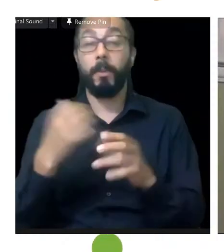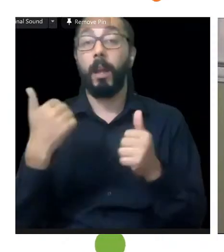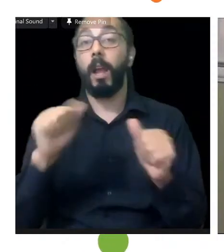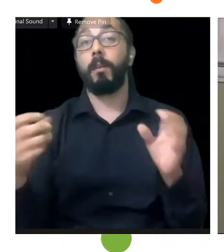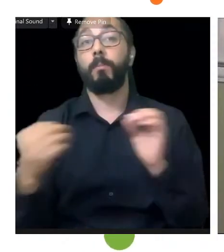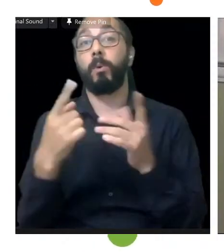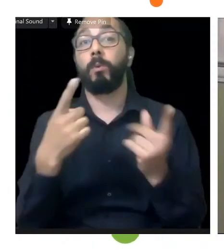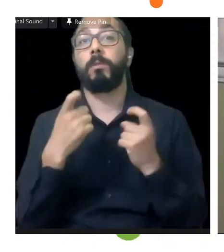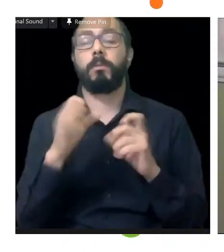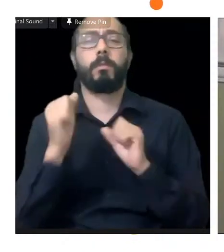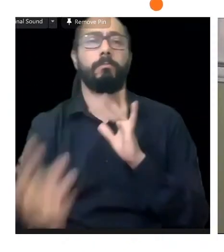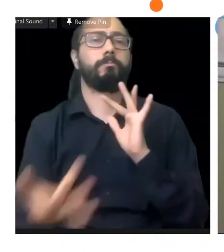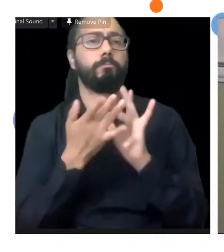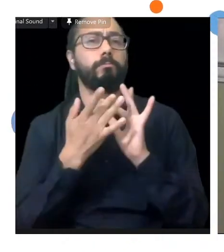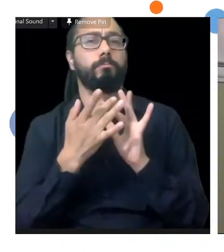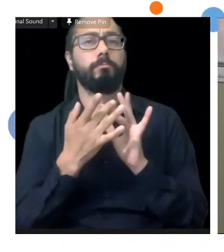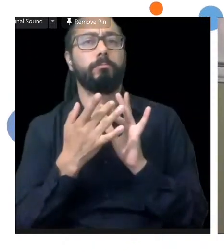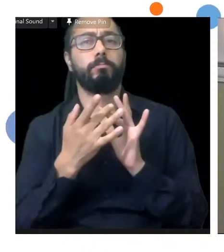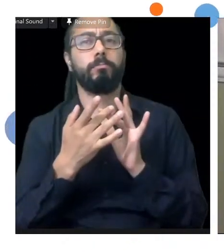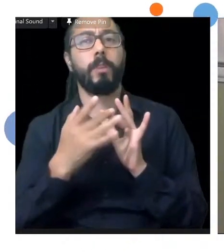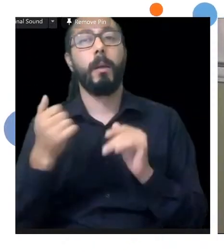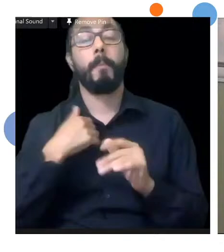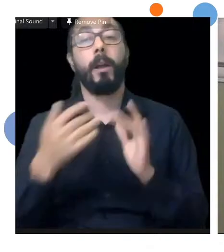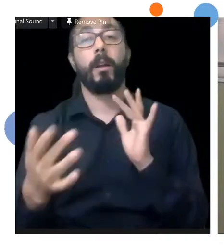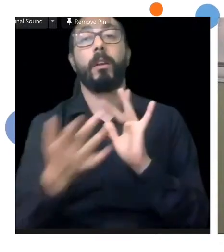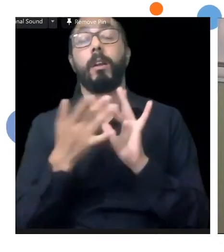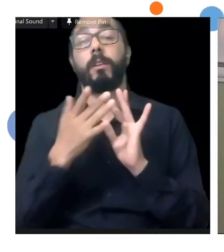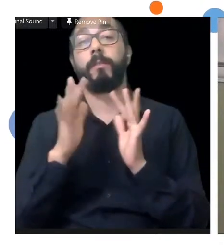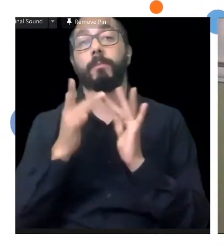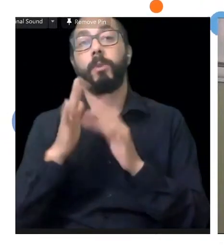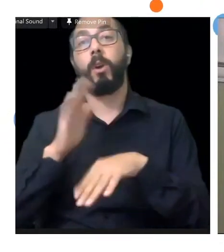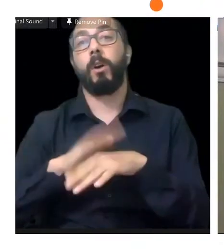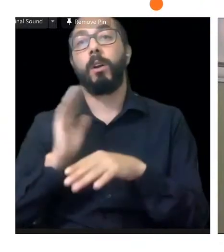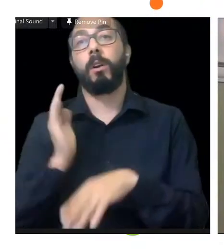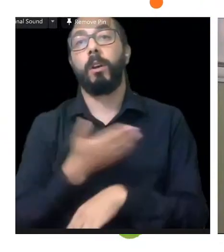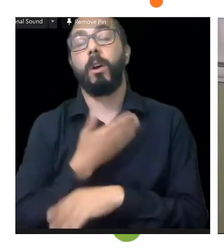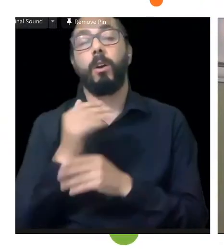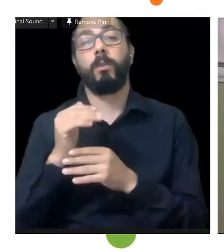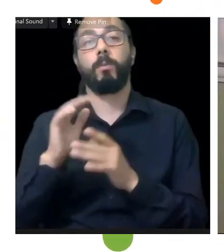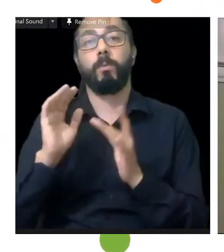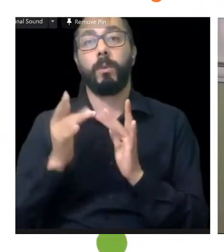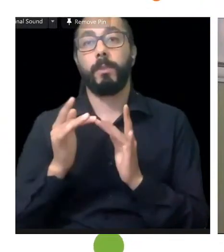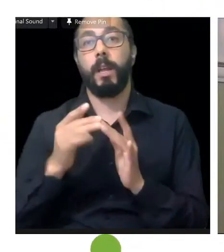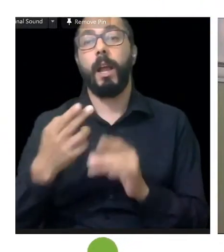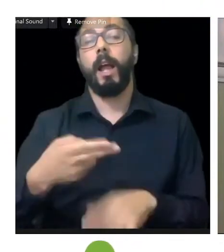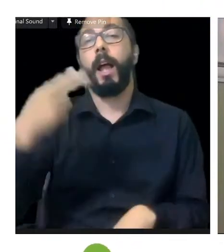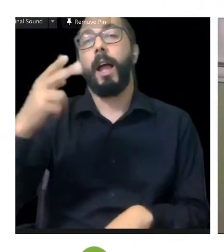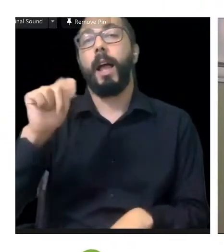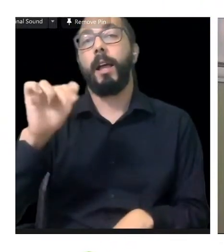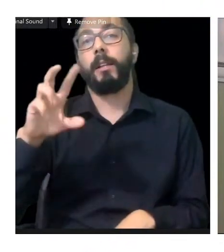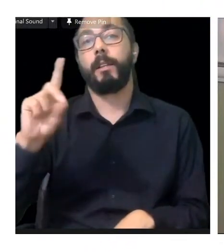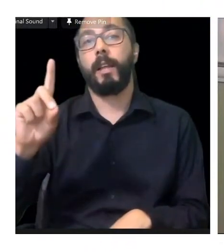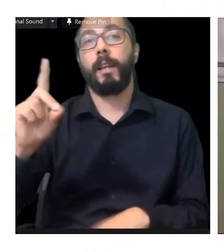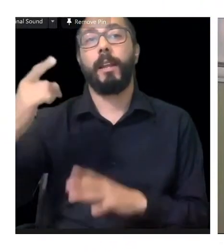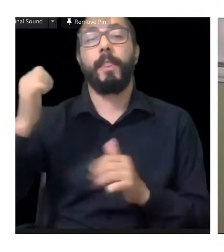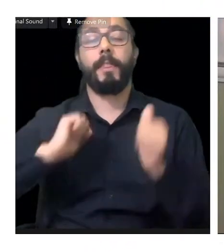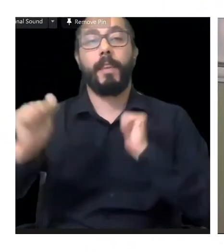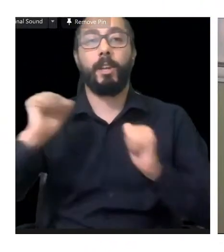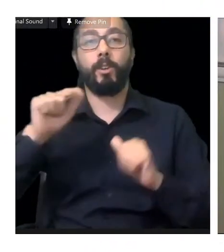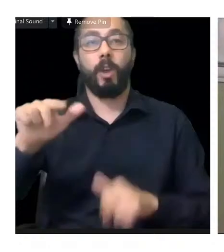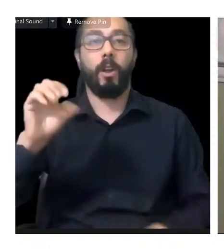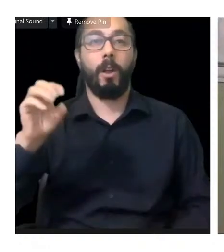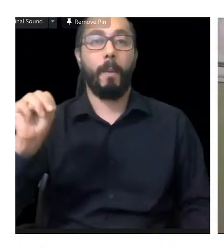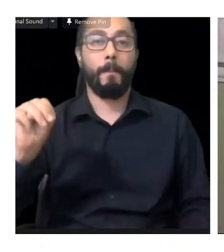reach out to me. You can find my contact on our website, highlandartstheatre.com, and you can certainly read lots about everything